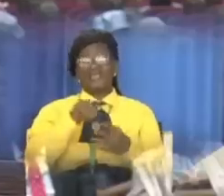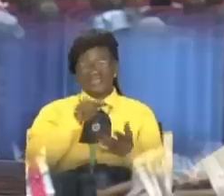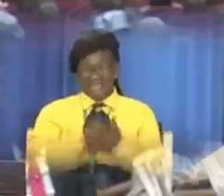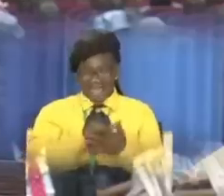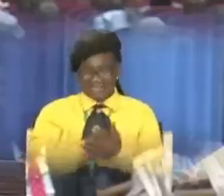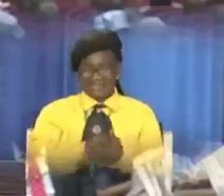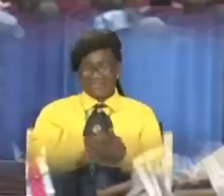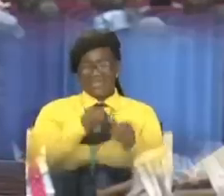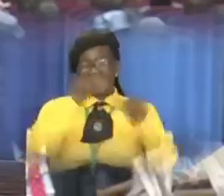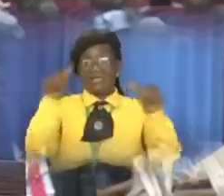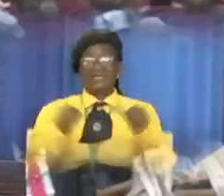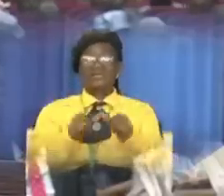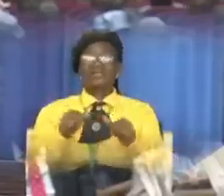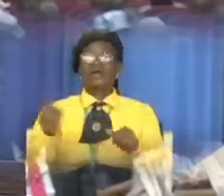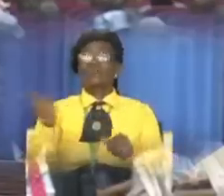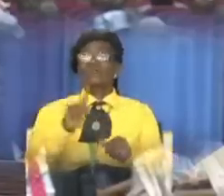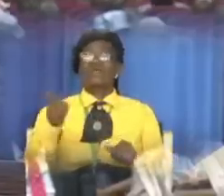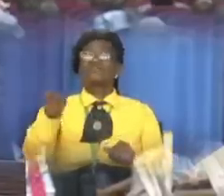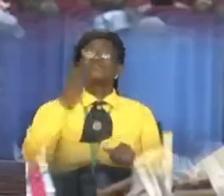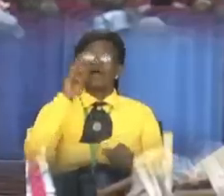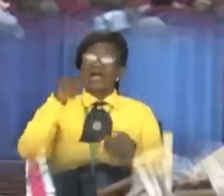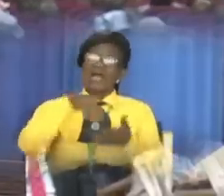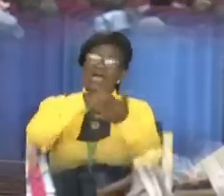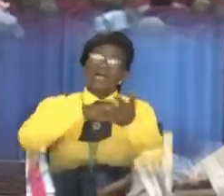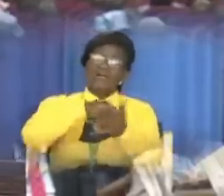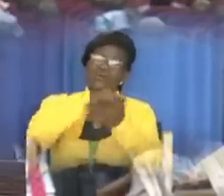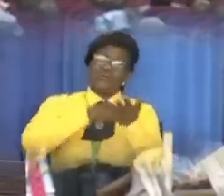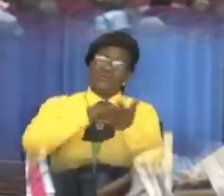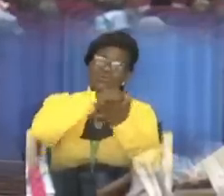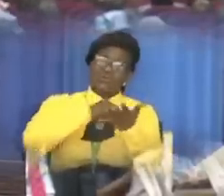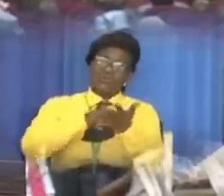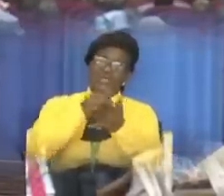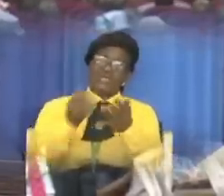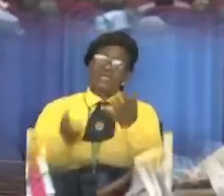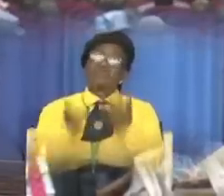weakest, may the Almighty God send help to you tonight.